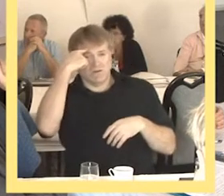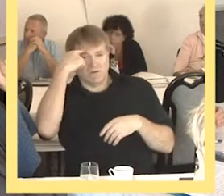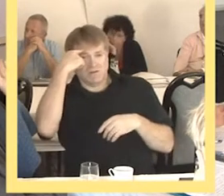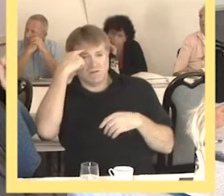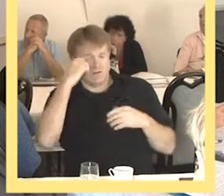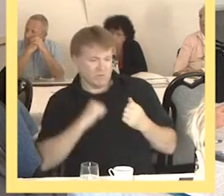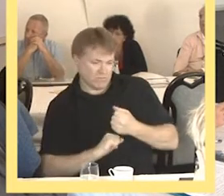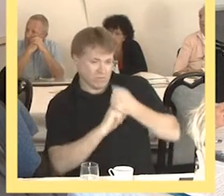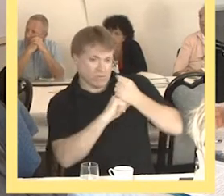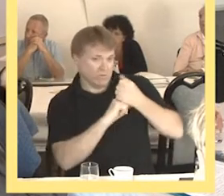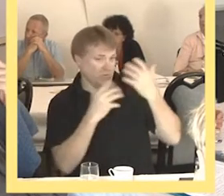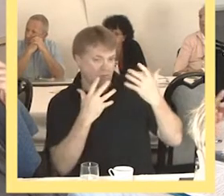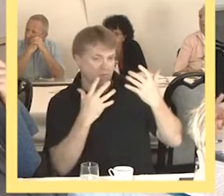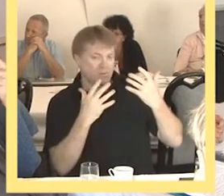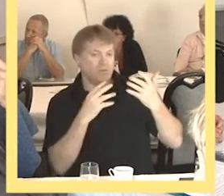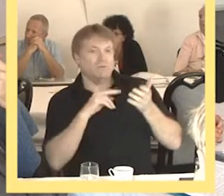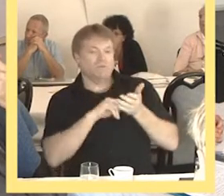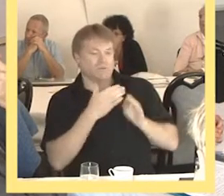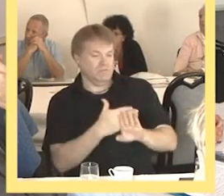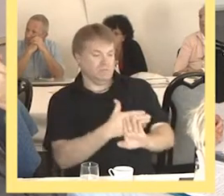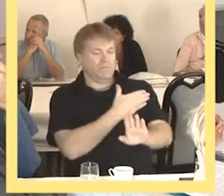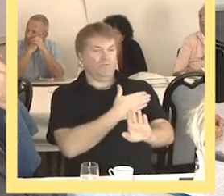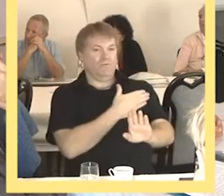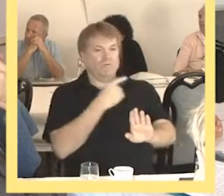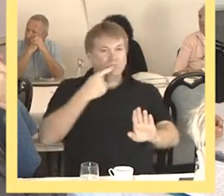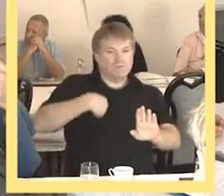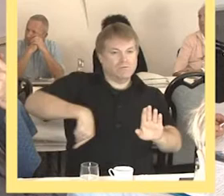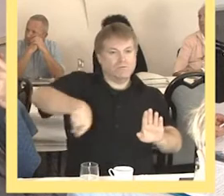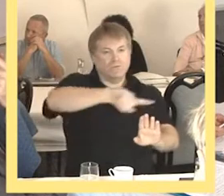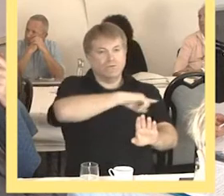have high resilience before the happening.